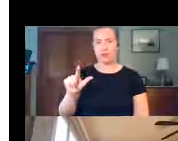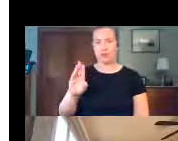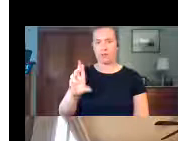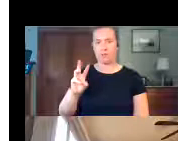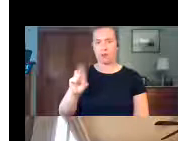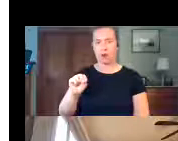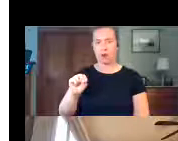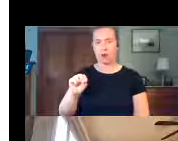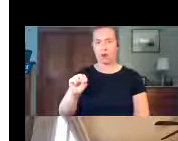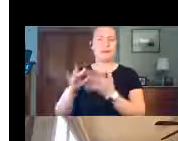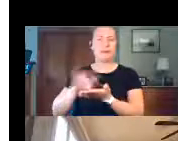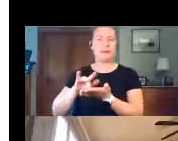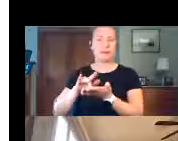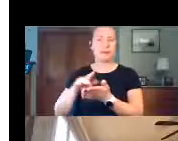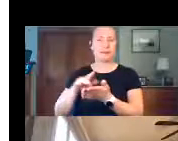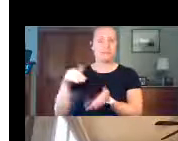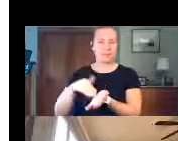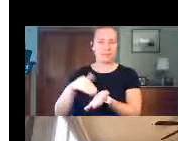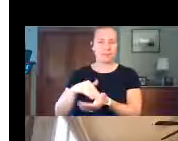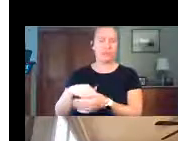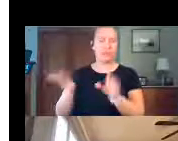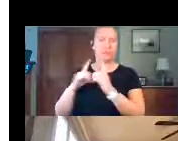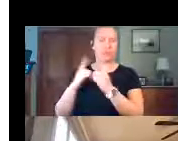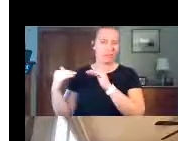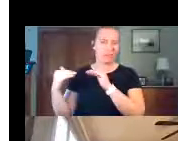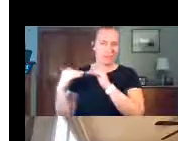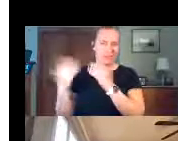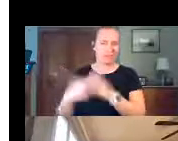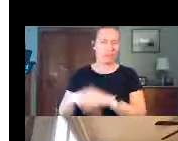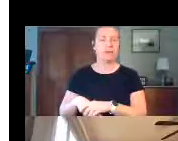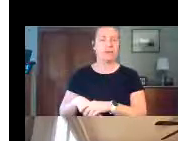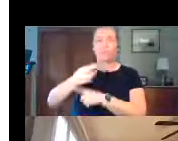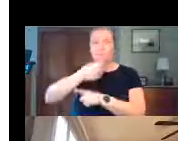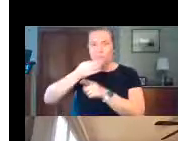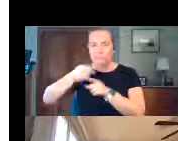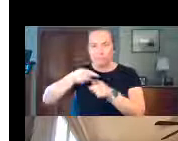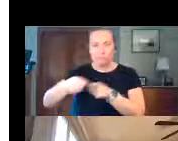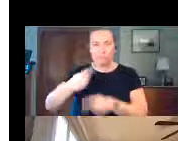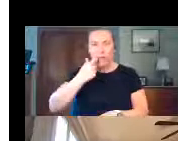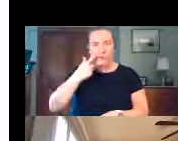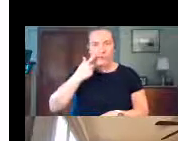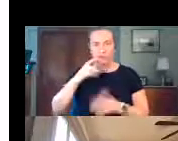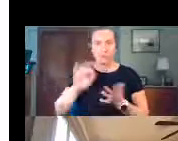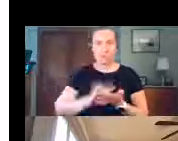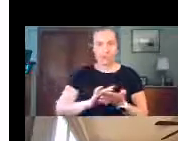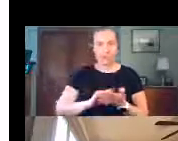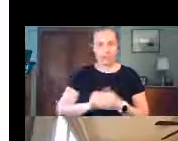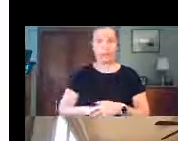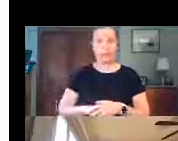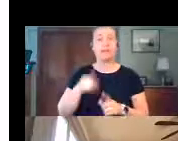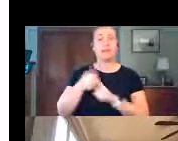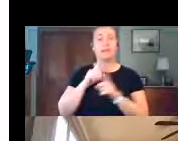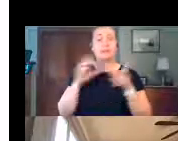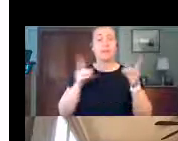medicine physician, departmental colleague. He has an expertise in addiction medicine. He's the director of the university's